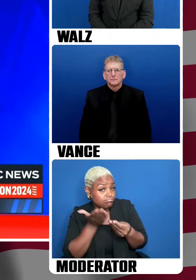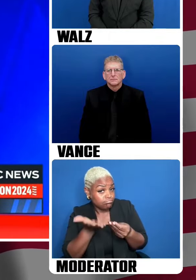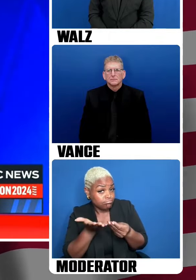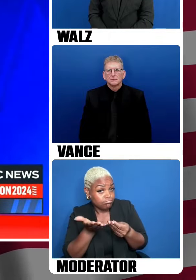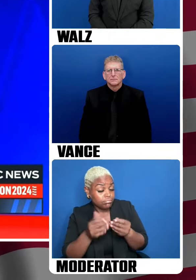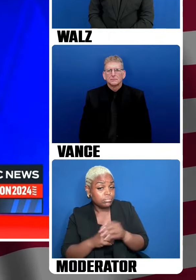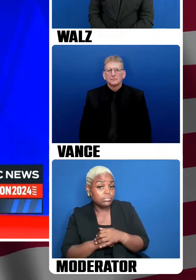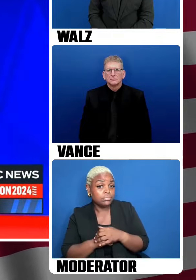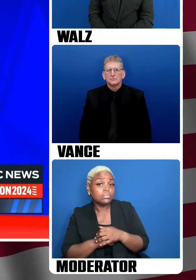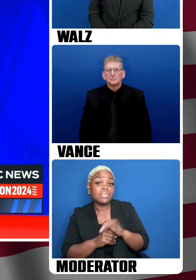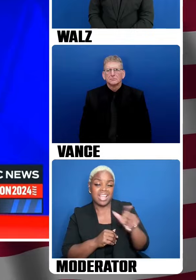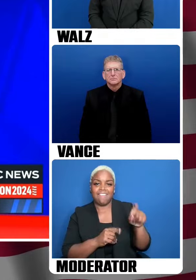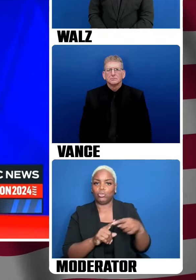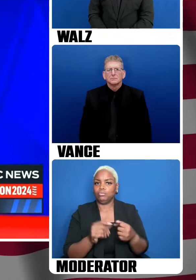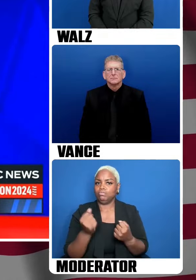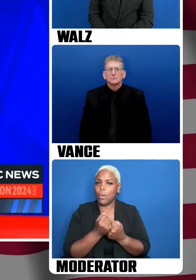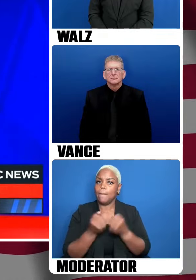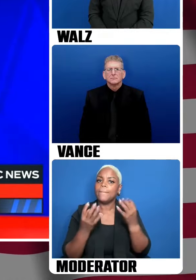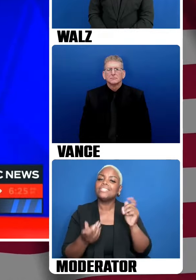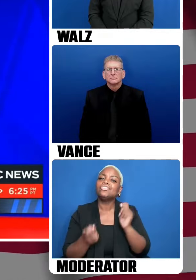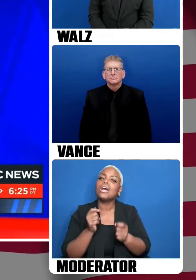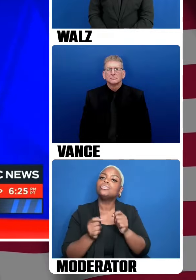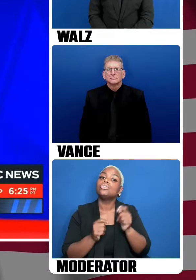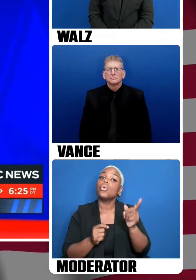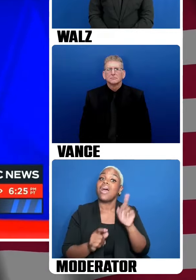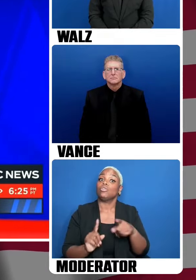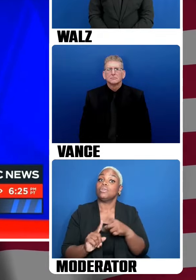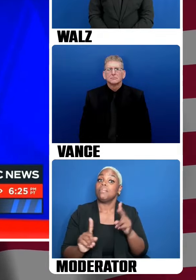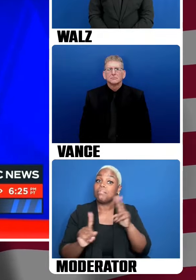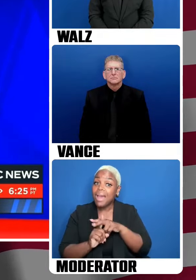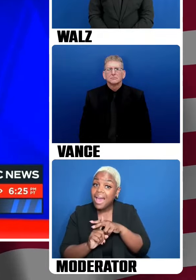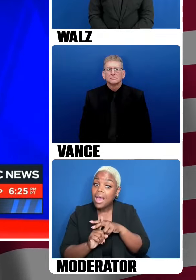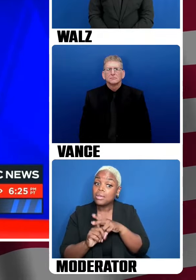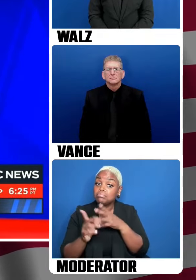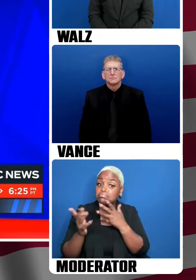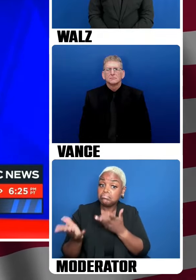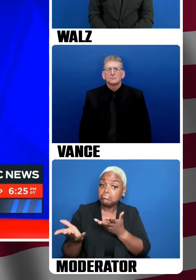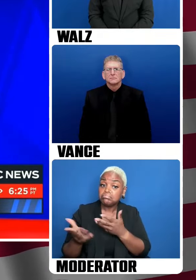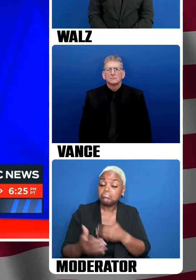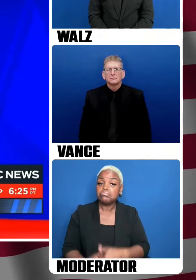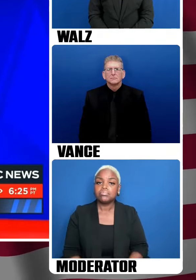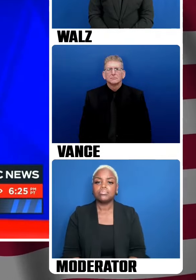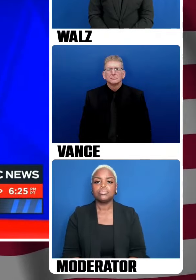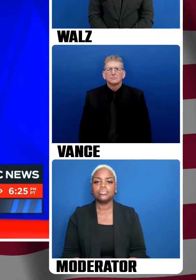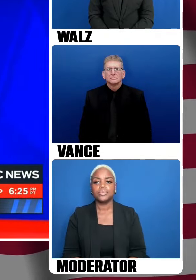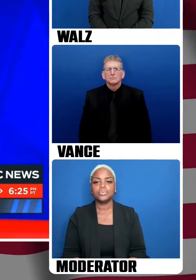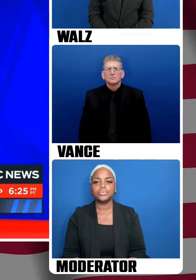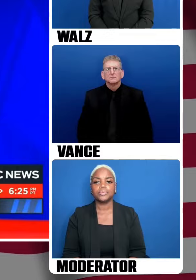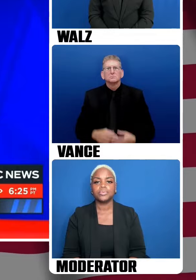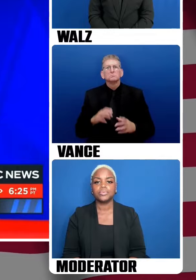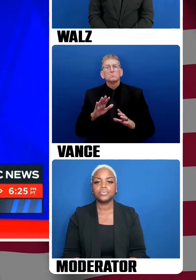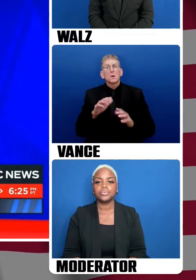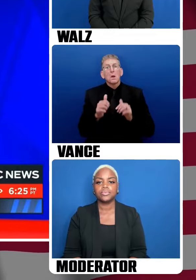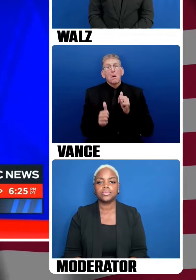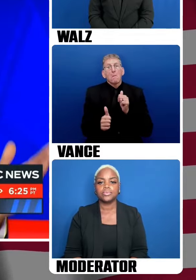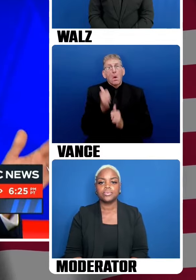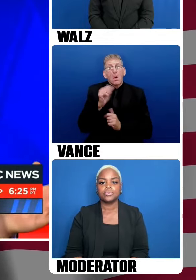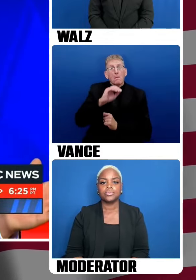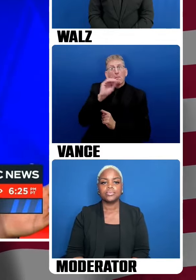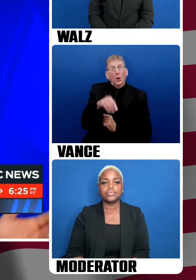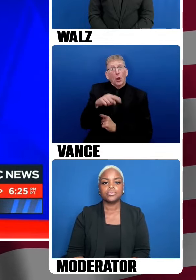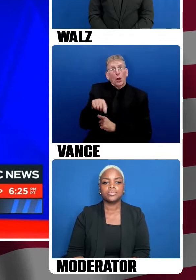to implement? You have 1 minute. Look, Margaret, first of all, the gross majority of what we need to do at the southern border is just empowering law enforcement to do their job. I've been to the southern